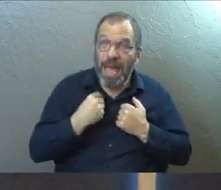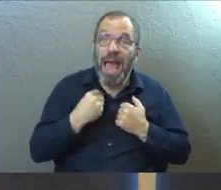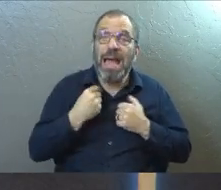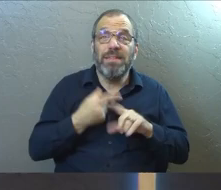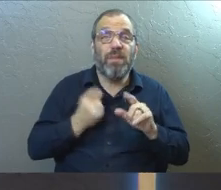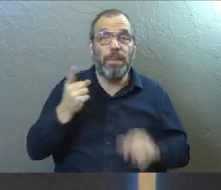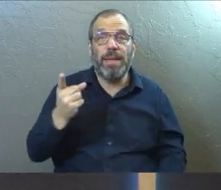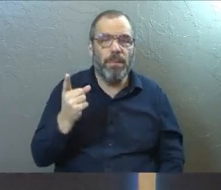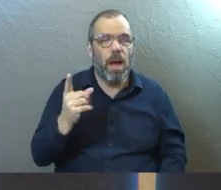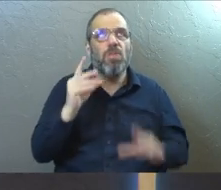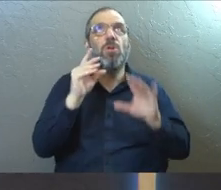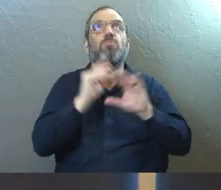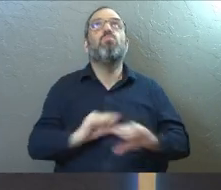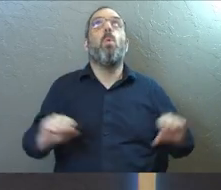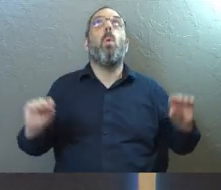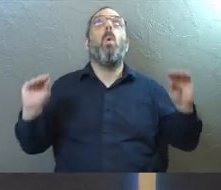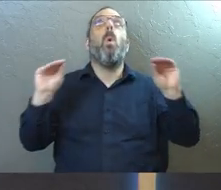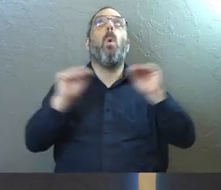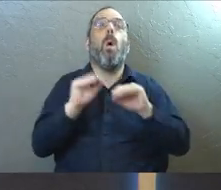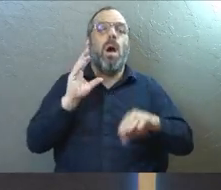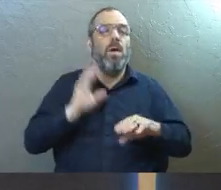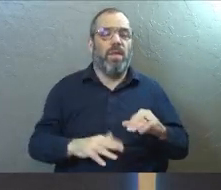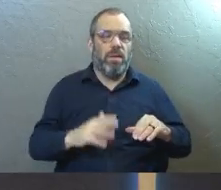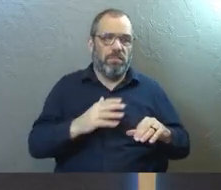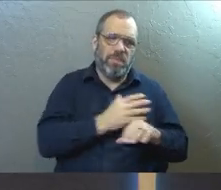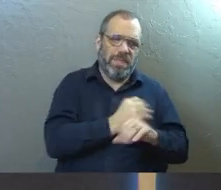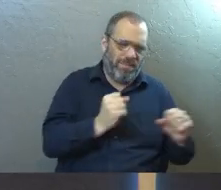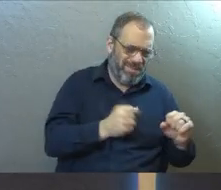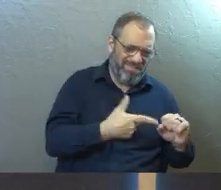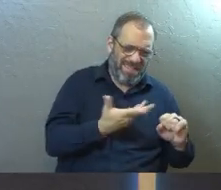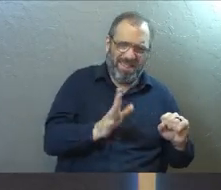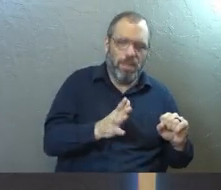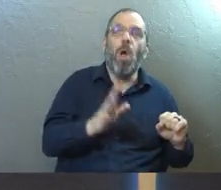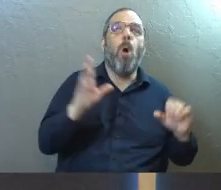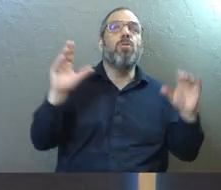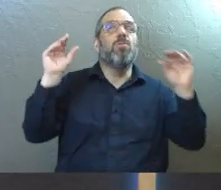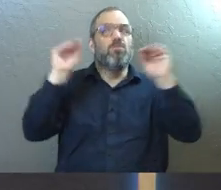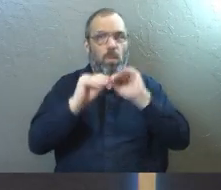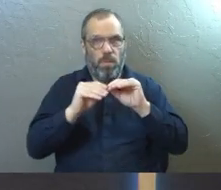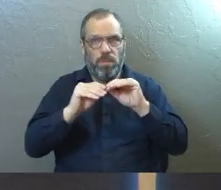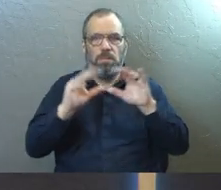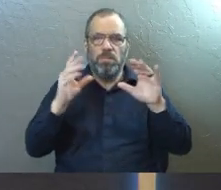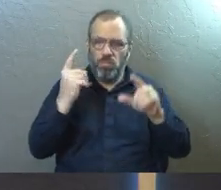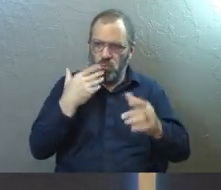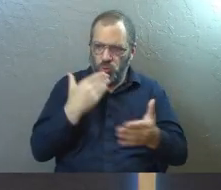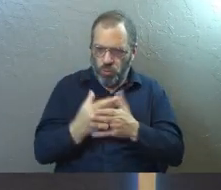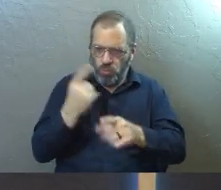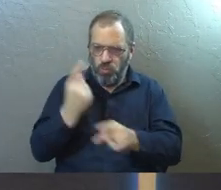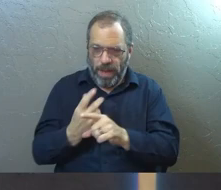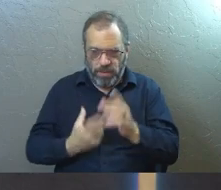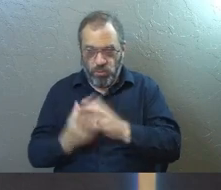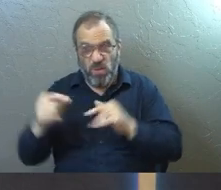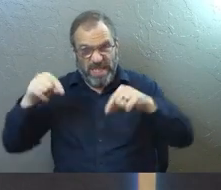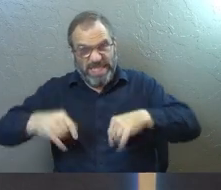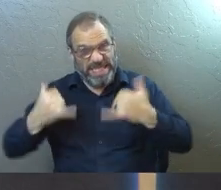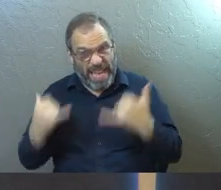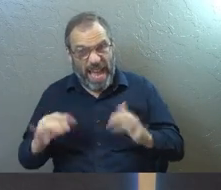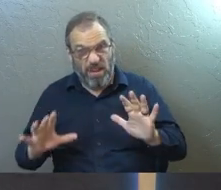only from him. There's more for me other than just my salvation, just the future, just that there is good and right and true right